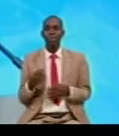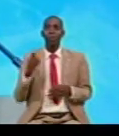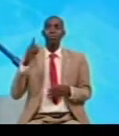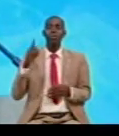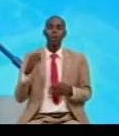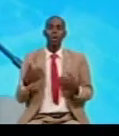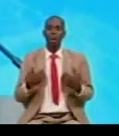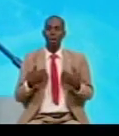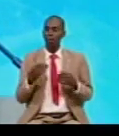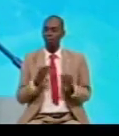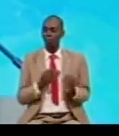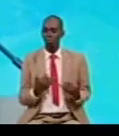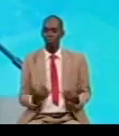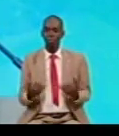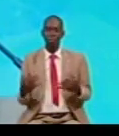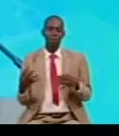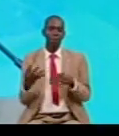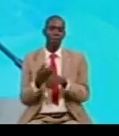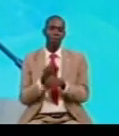already won.